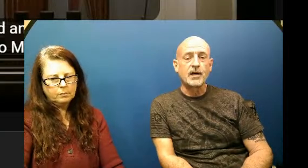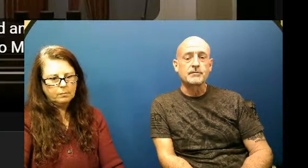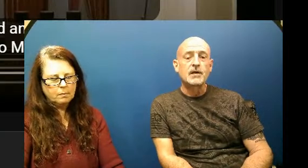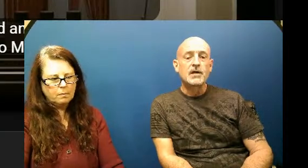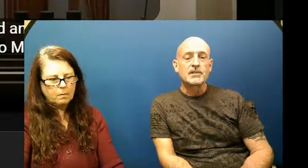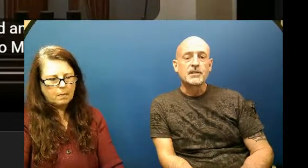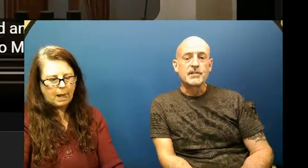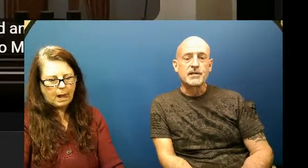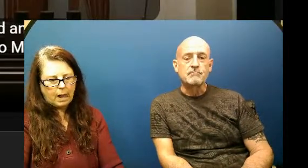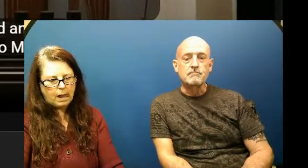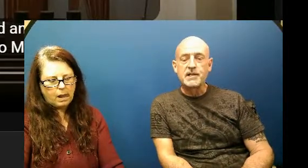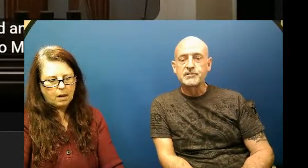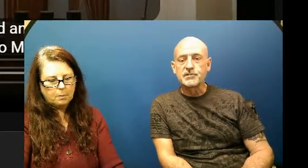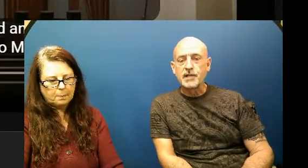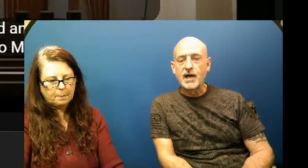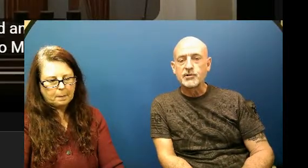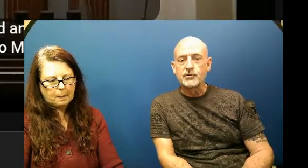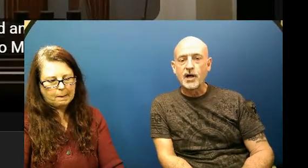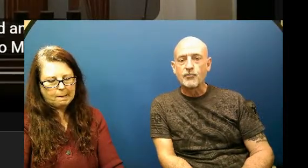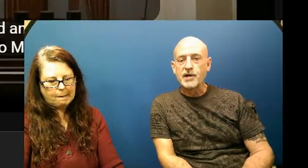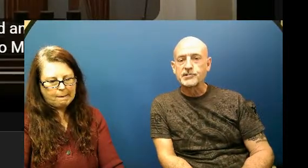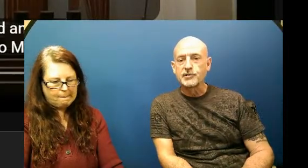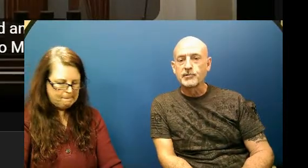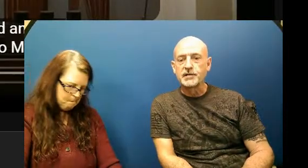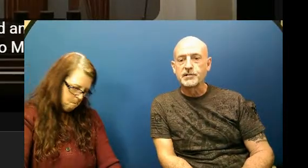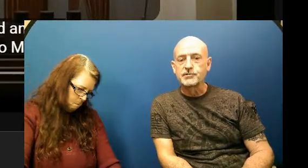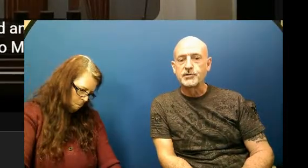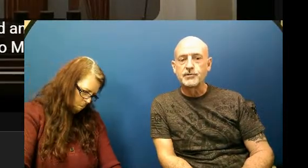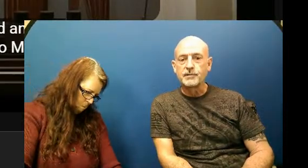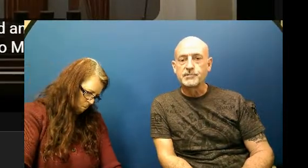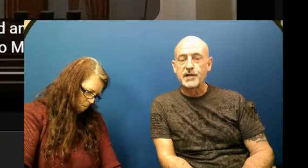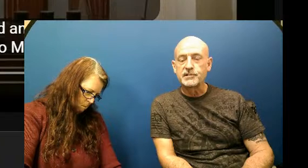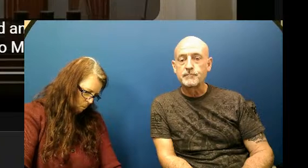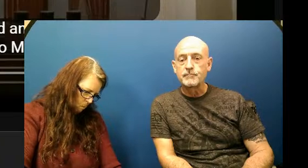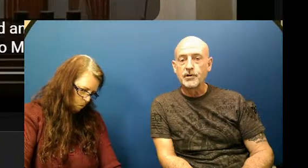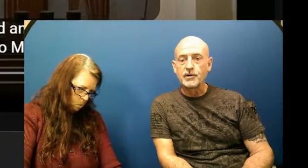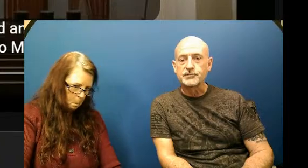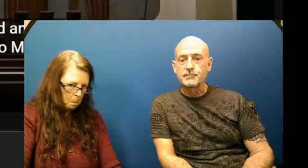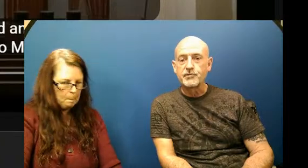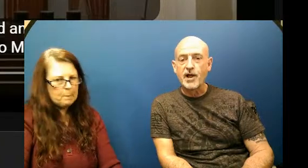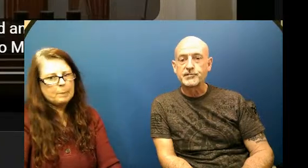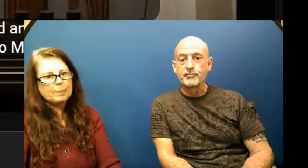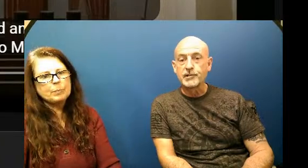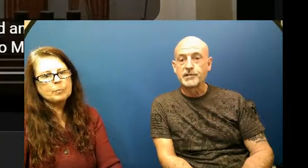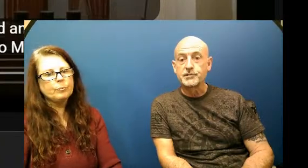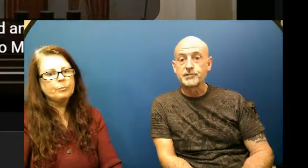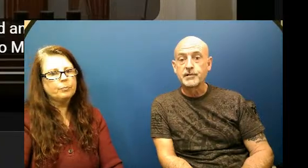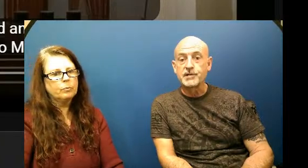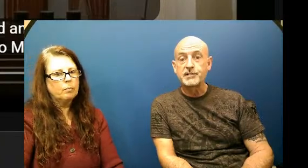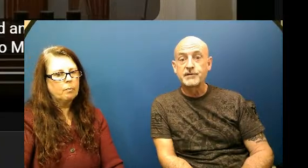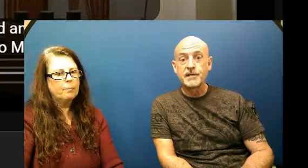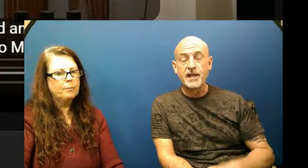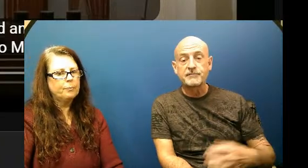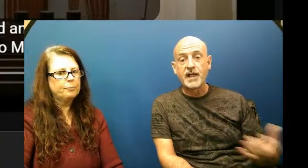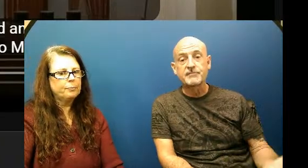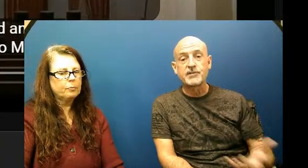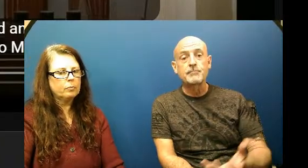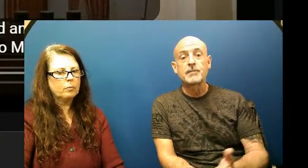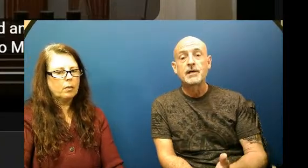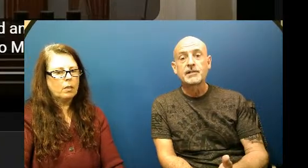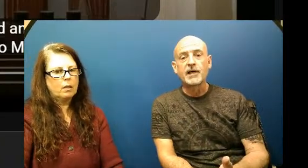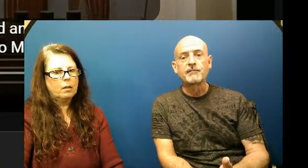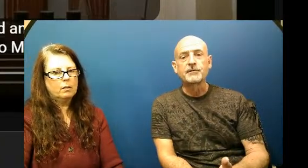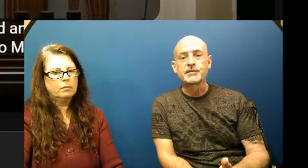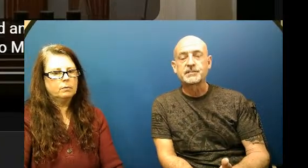then it's not, then the means applied are not rationally related to the objective. Because to be rationally related to the objective, they have to have